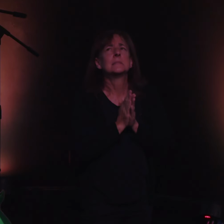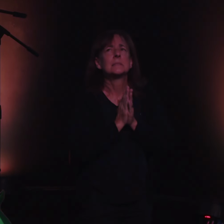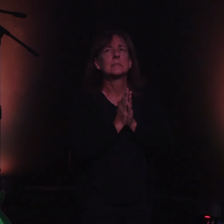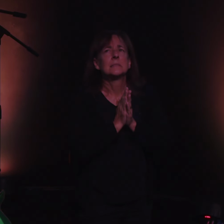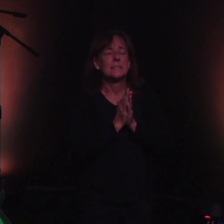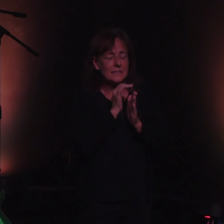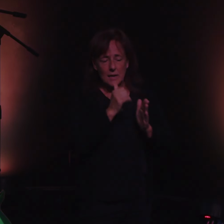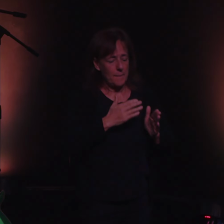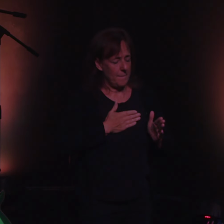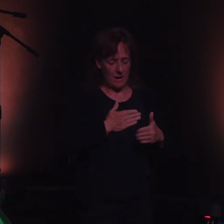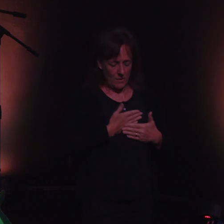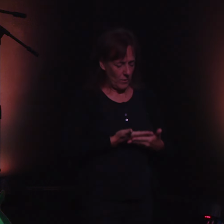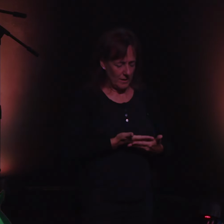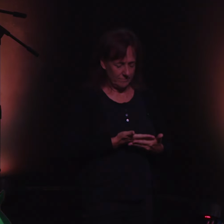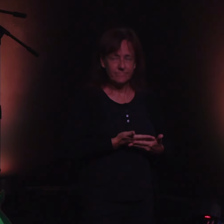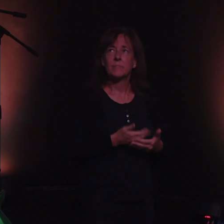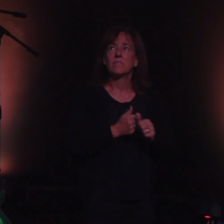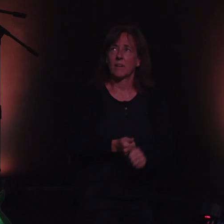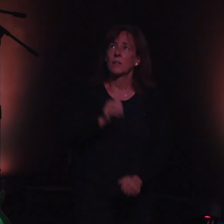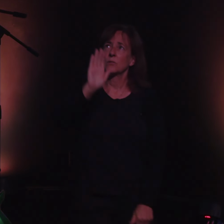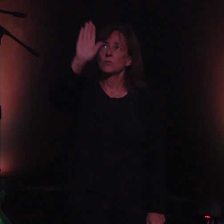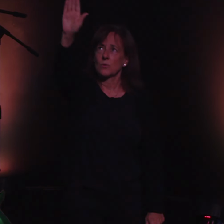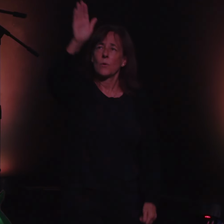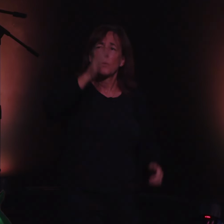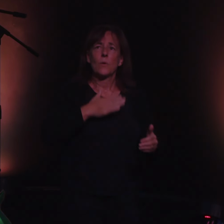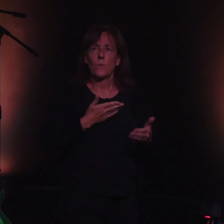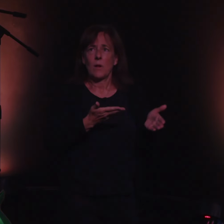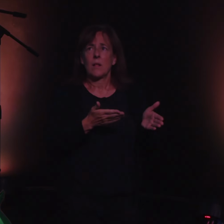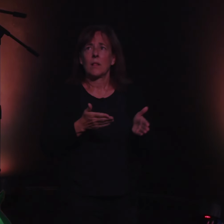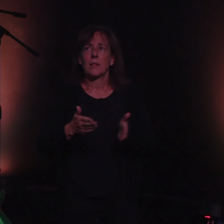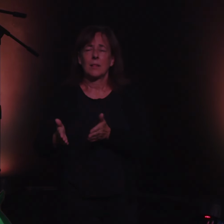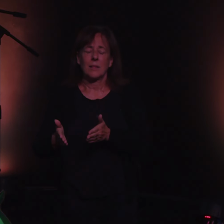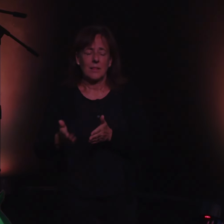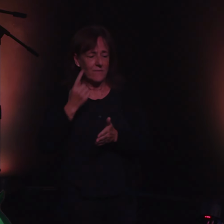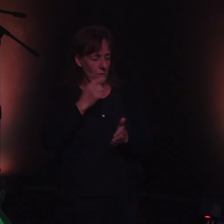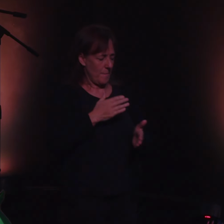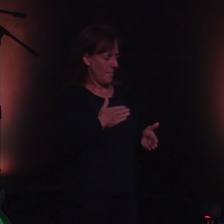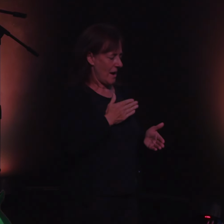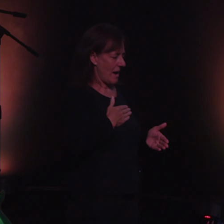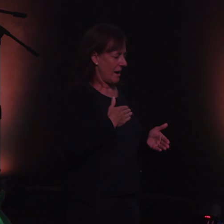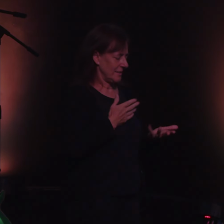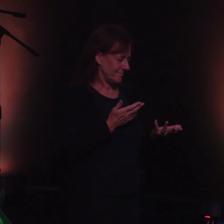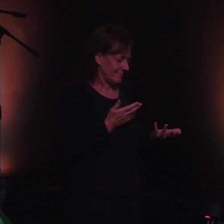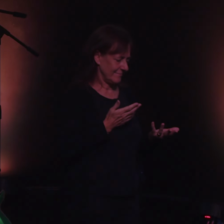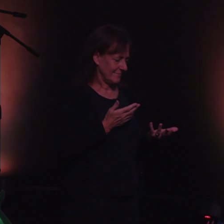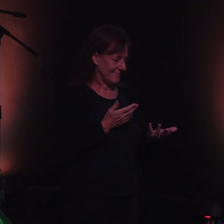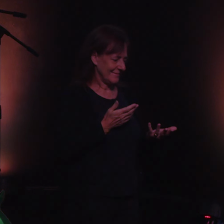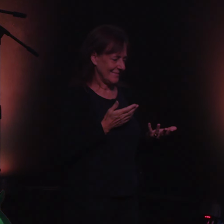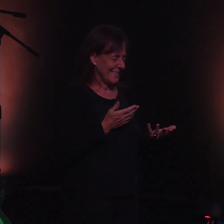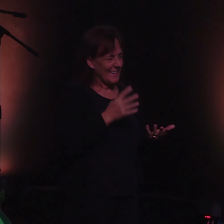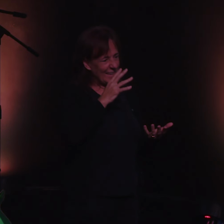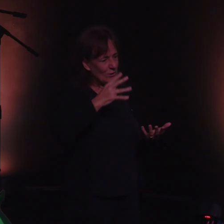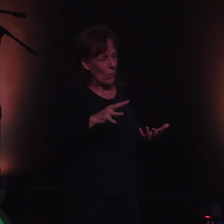Not my will, though, but yours be done. And for my sake, he endures the